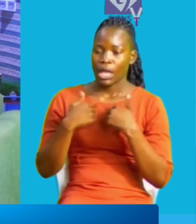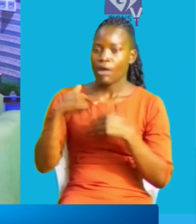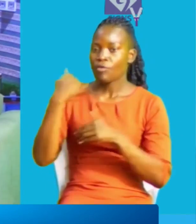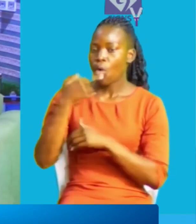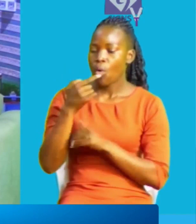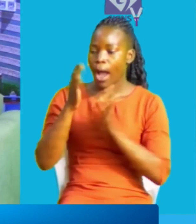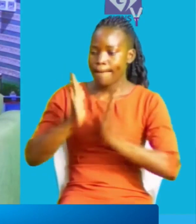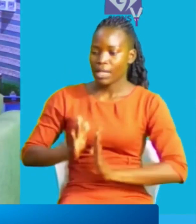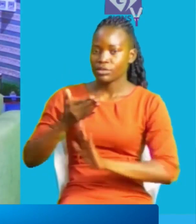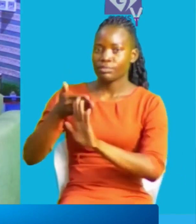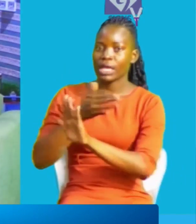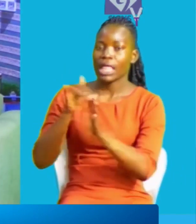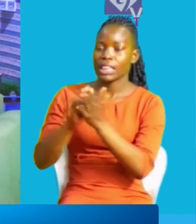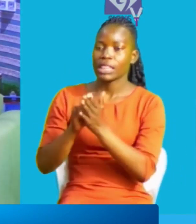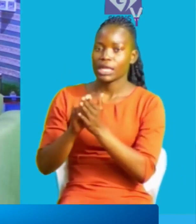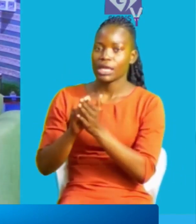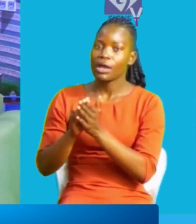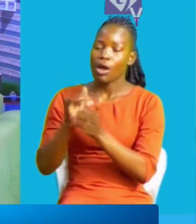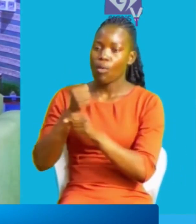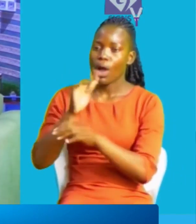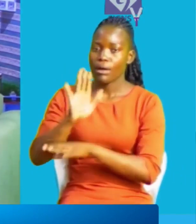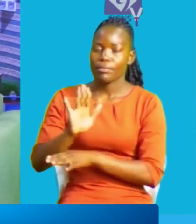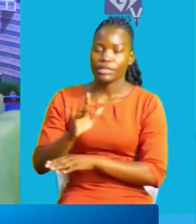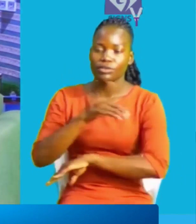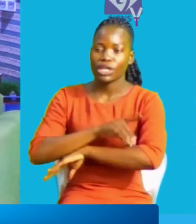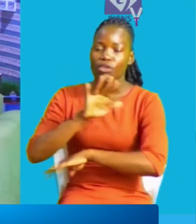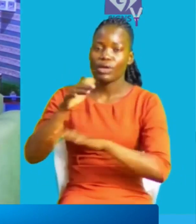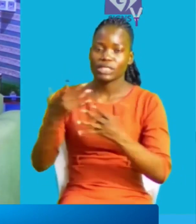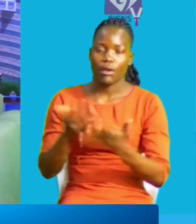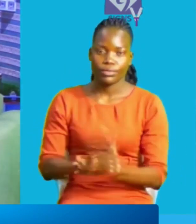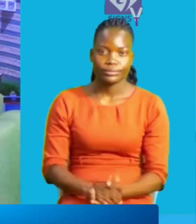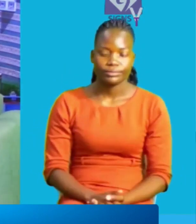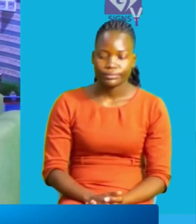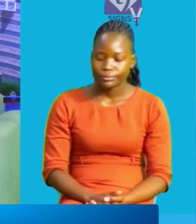is a human behind that uniform. How does a day look like?